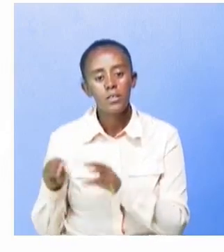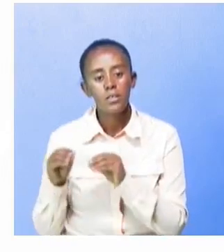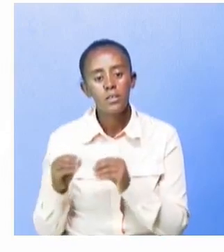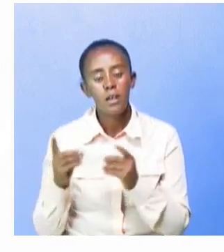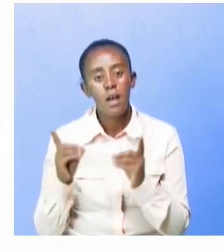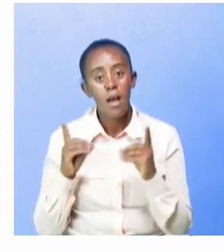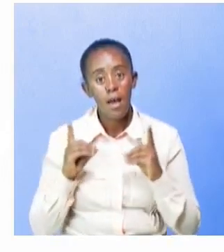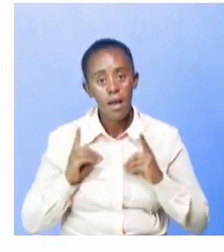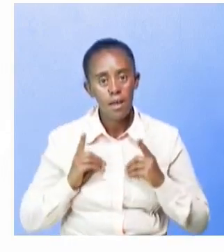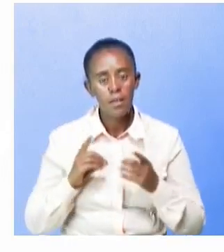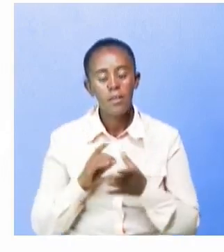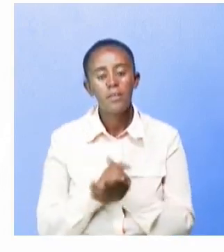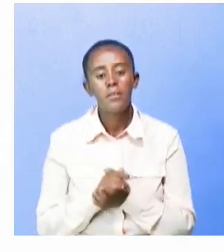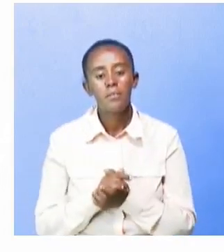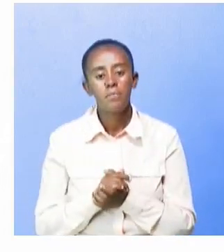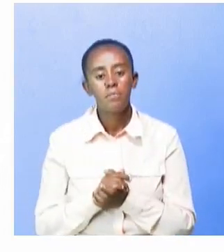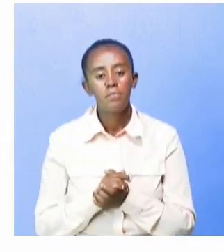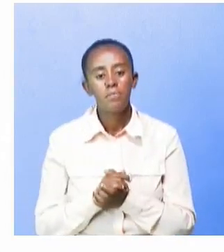had,